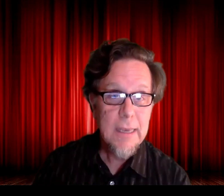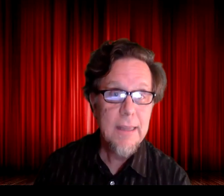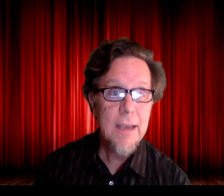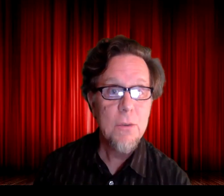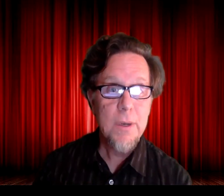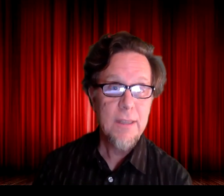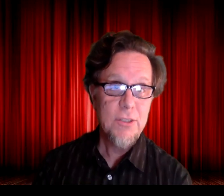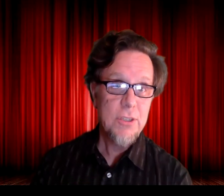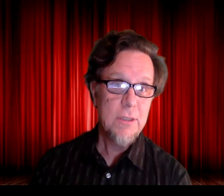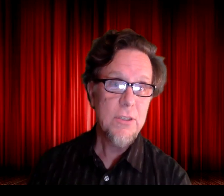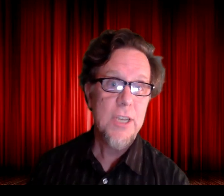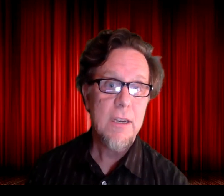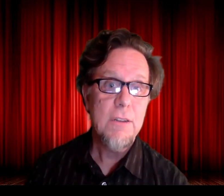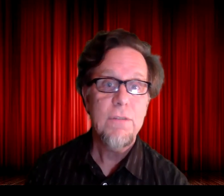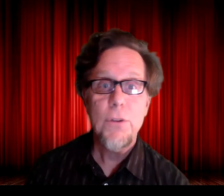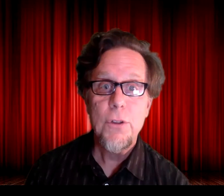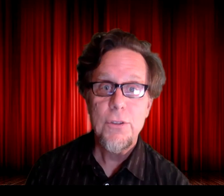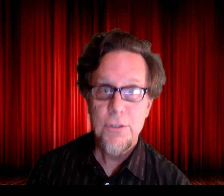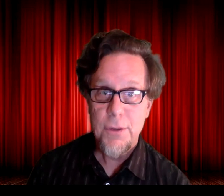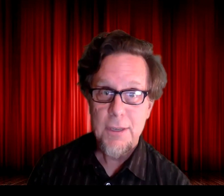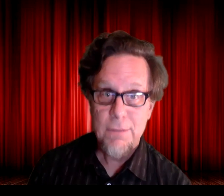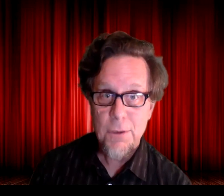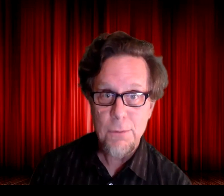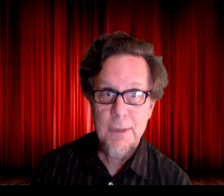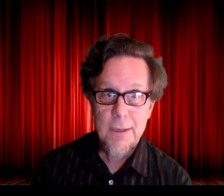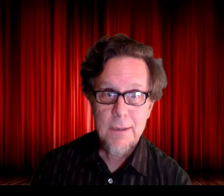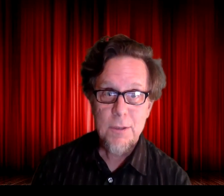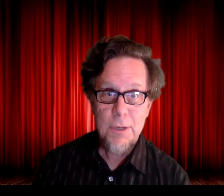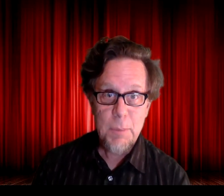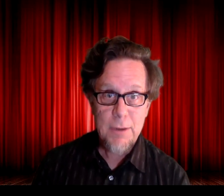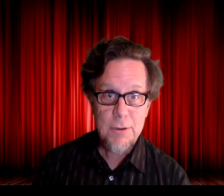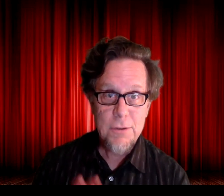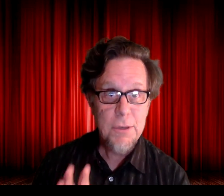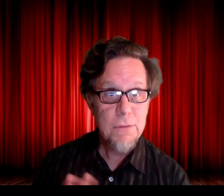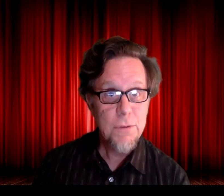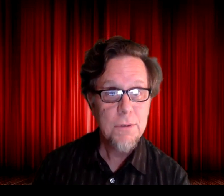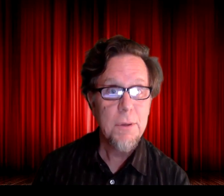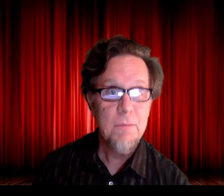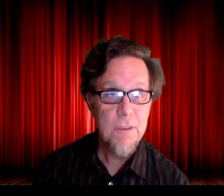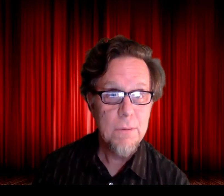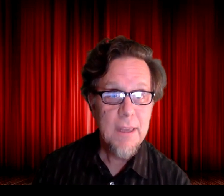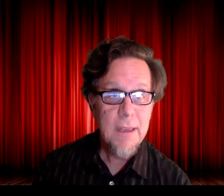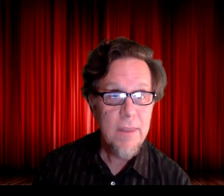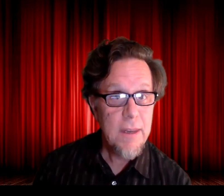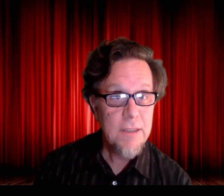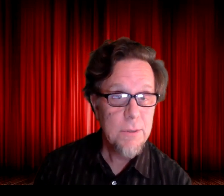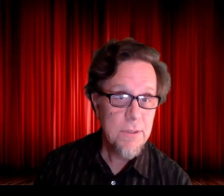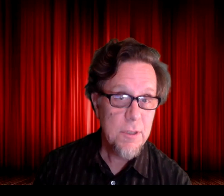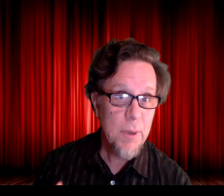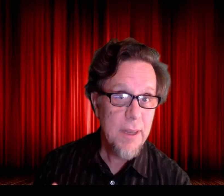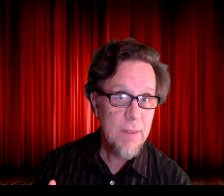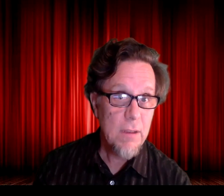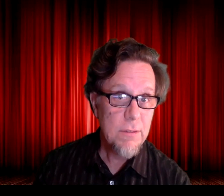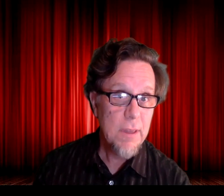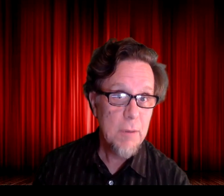if you click on that, you want to check on full screen view. So expand your screen to full screen view. And then next to it,